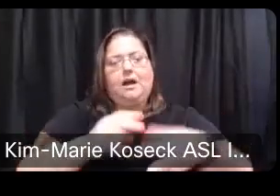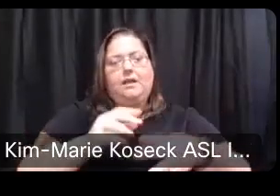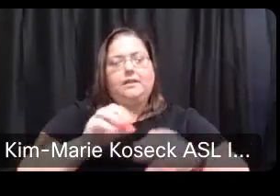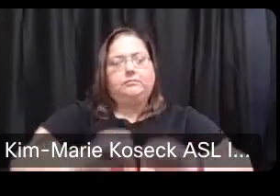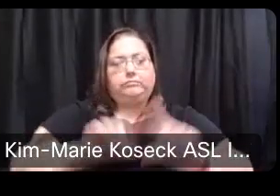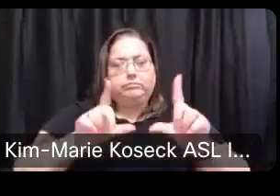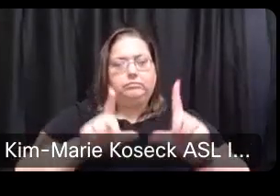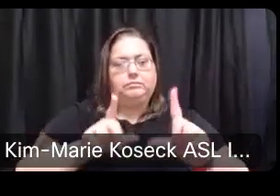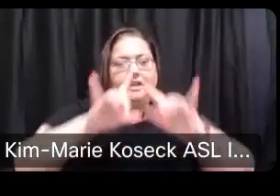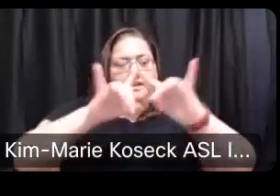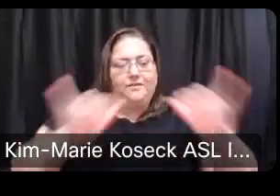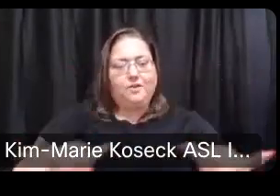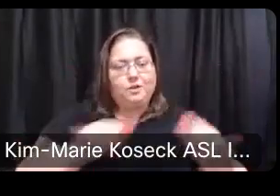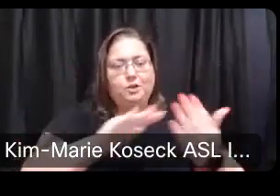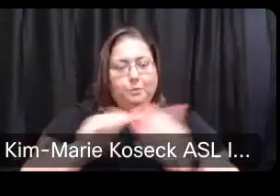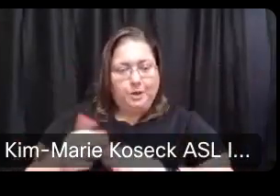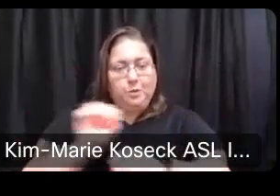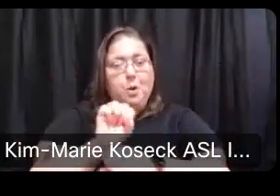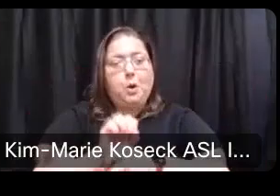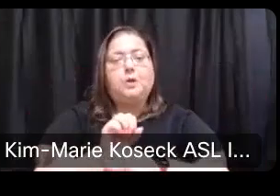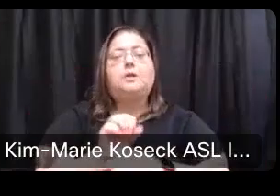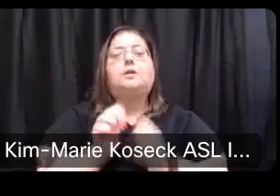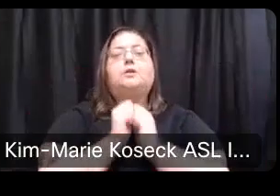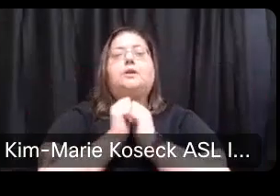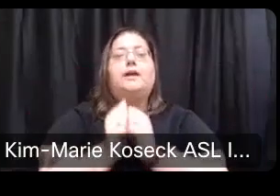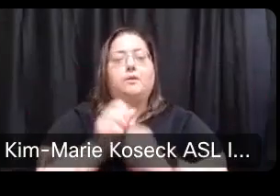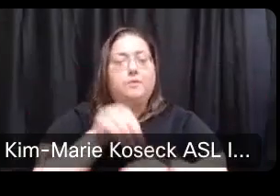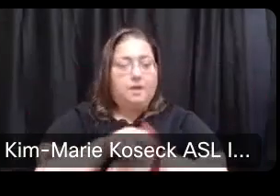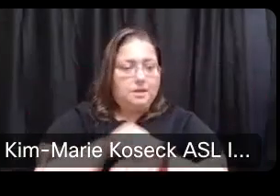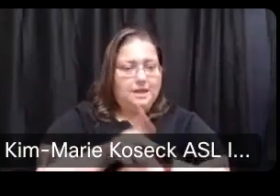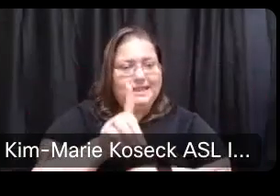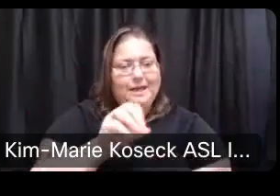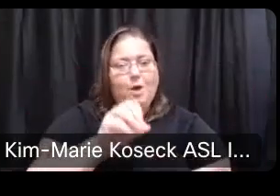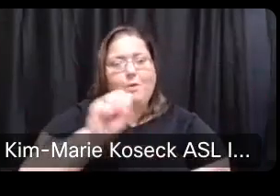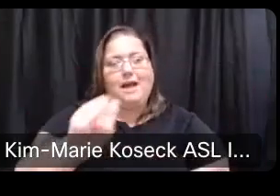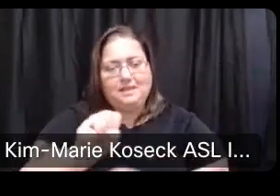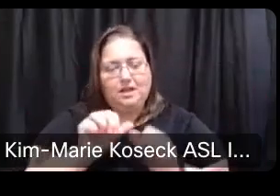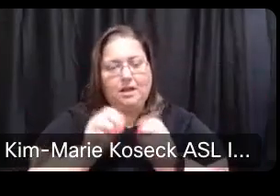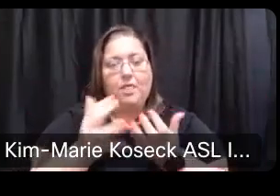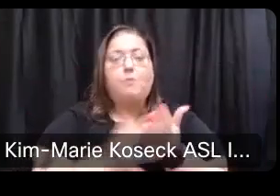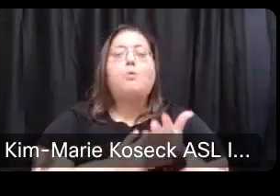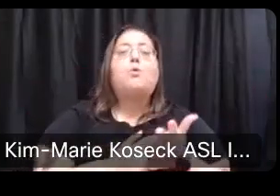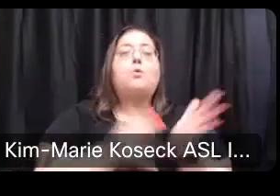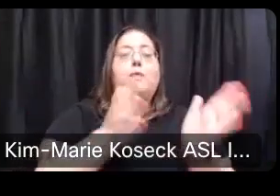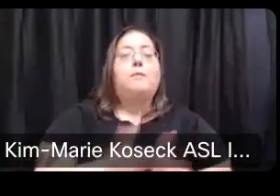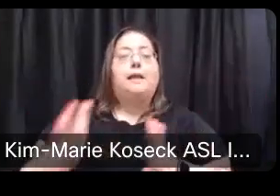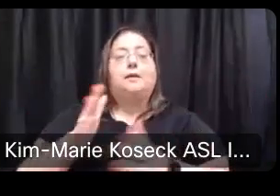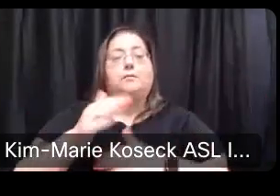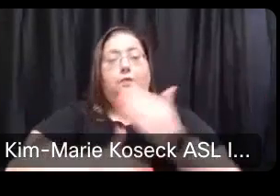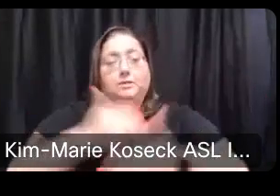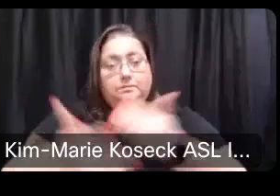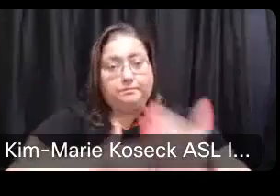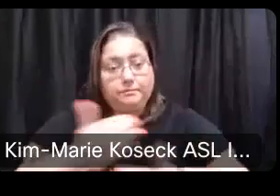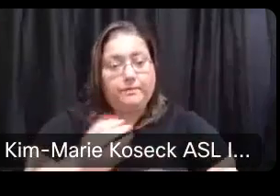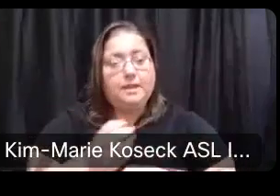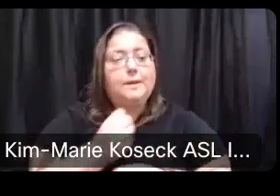These diverse committees worked closely with the consultants and DOS throughout the entire planning process, helping to